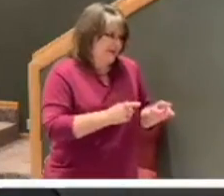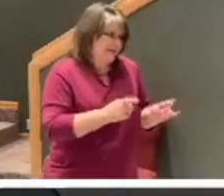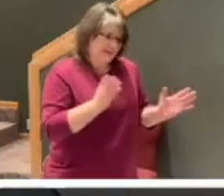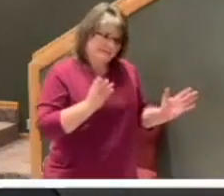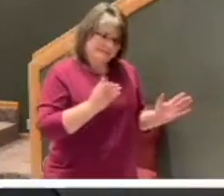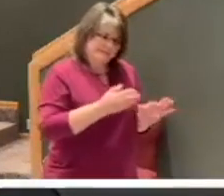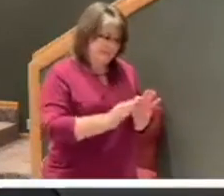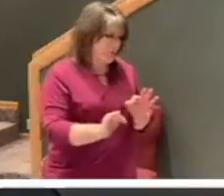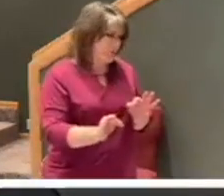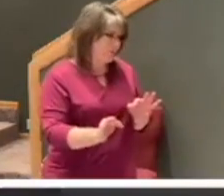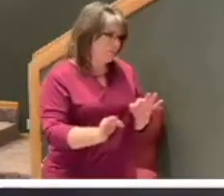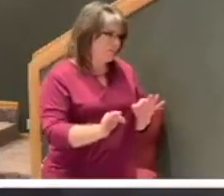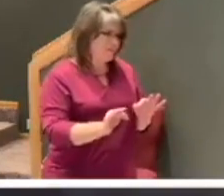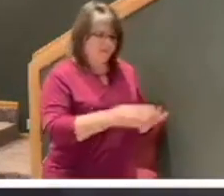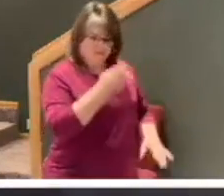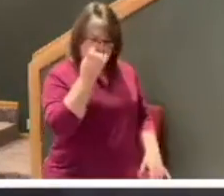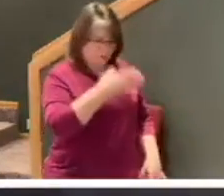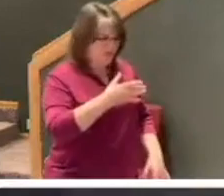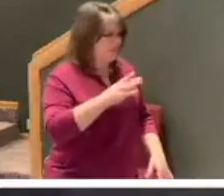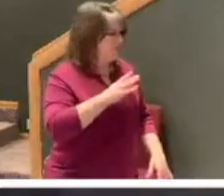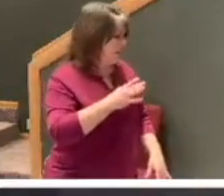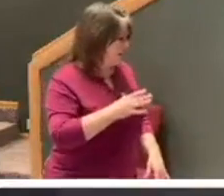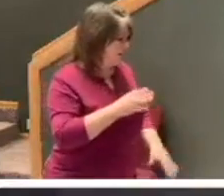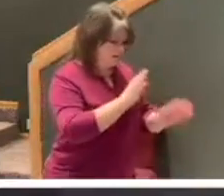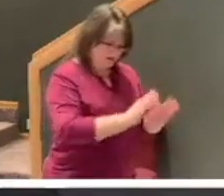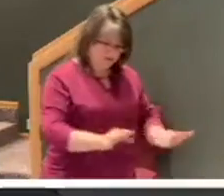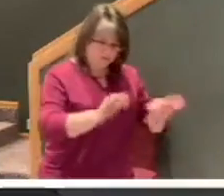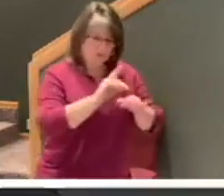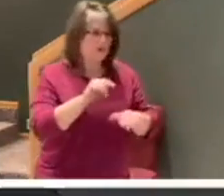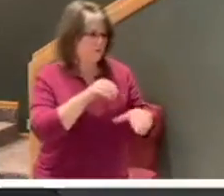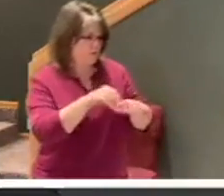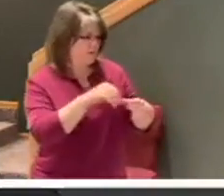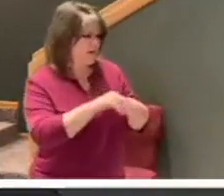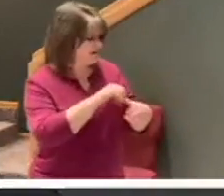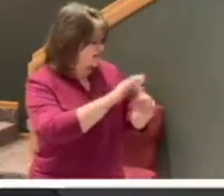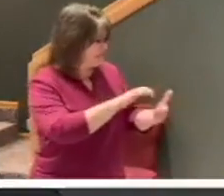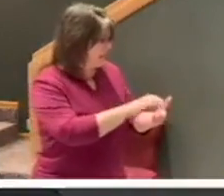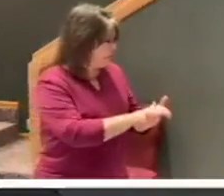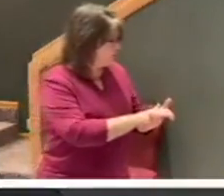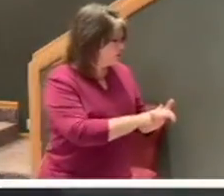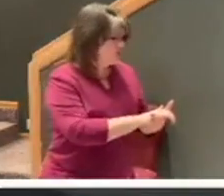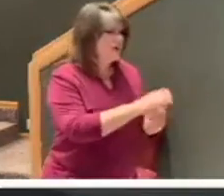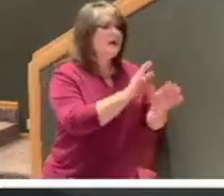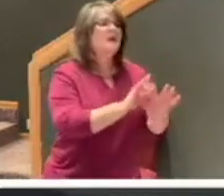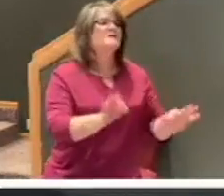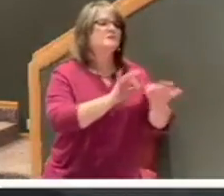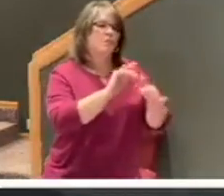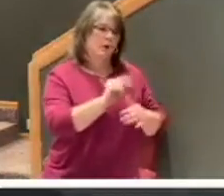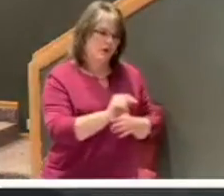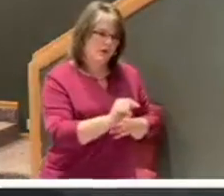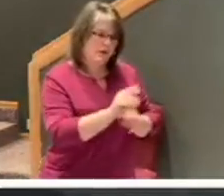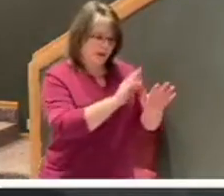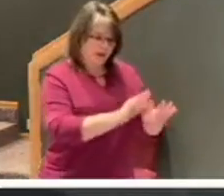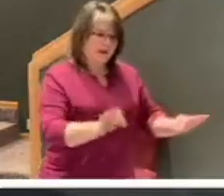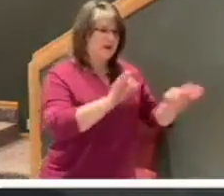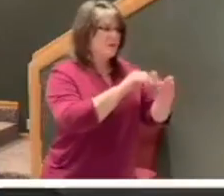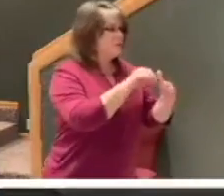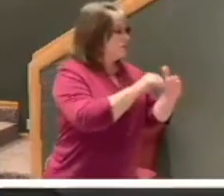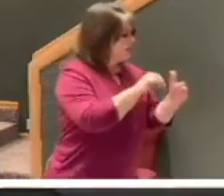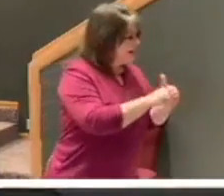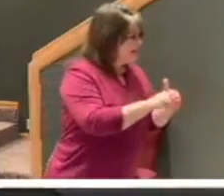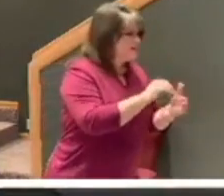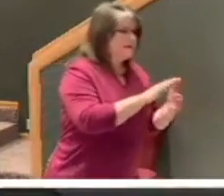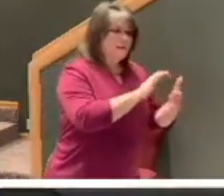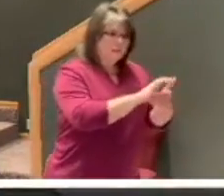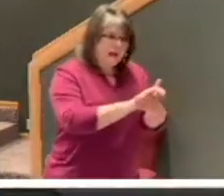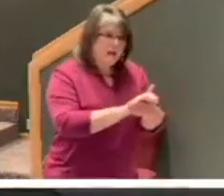simple. Don't care. It's worth it to invest in marriages. It's worth it. And it's worth it to invest in